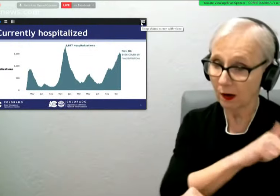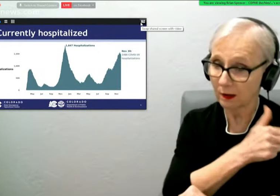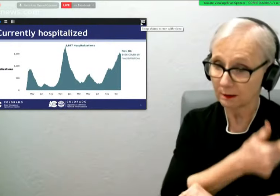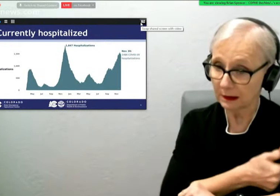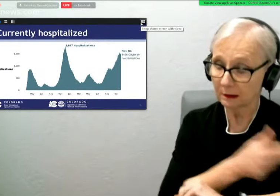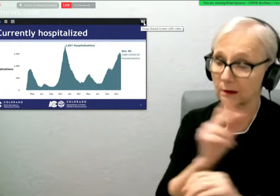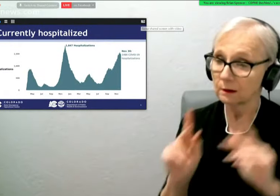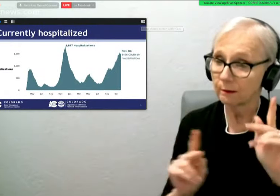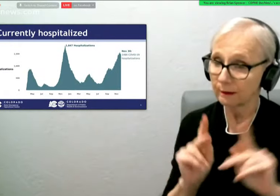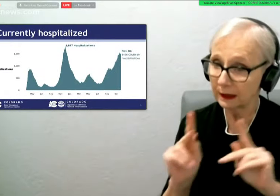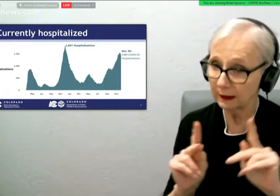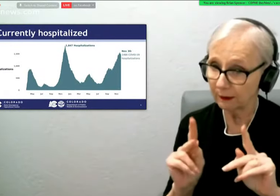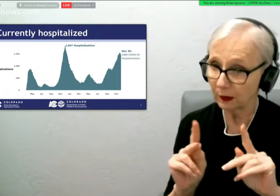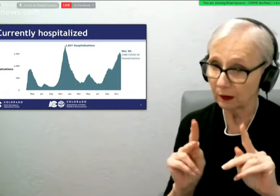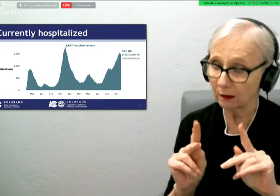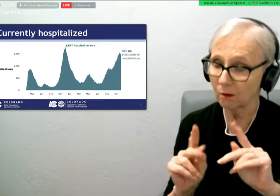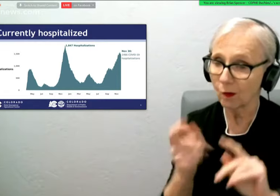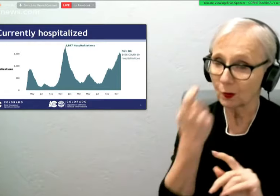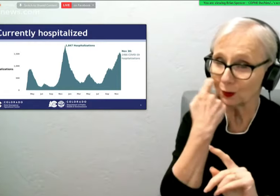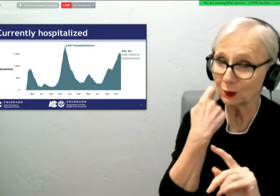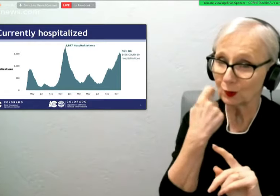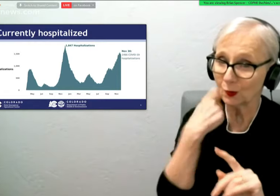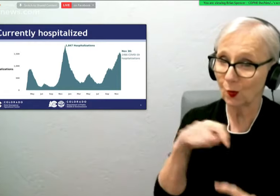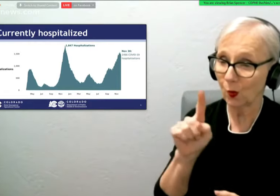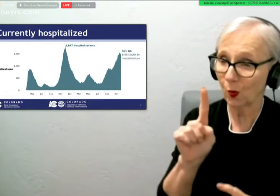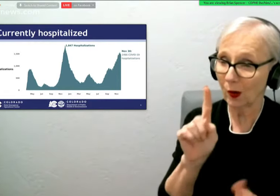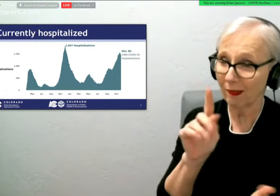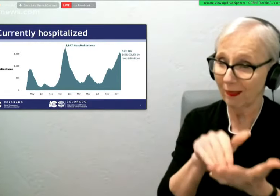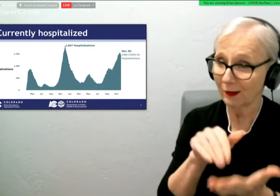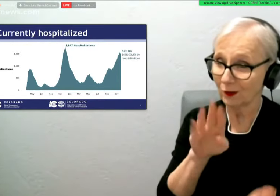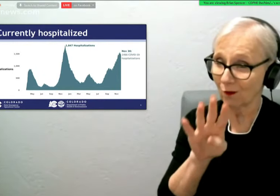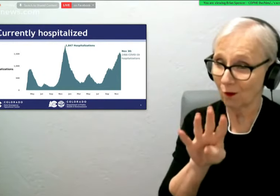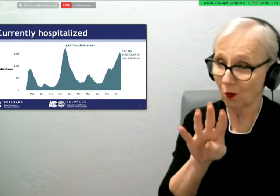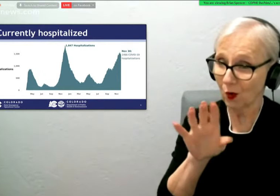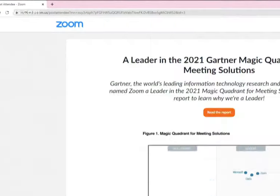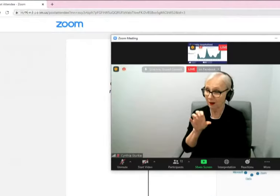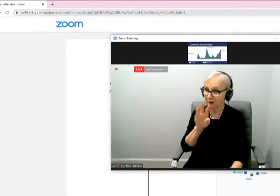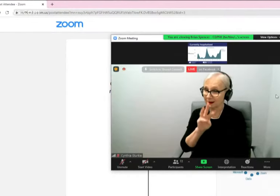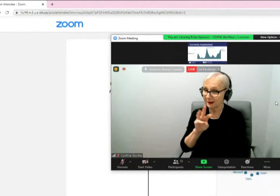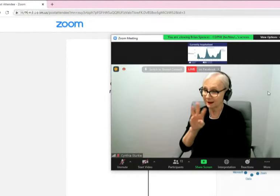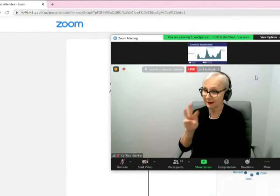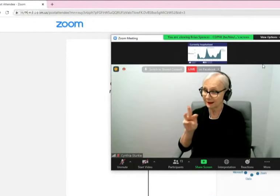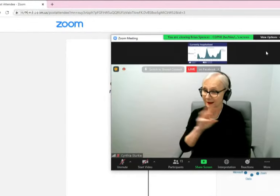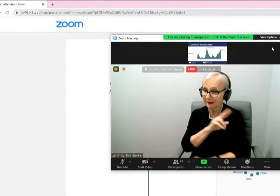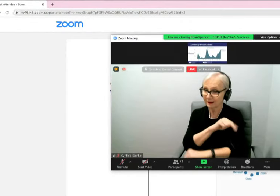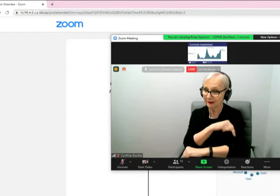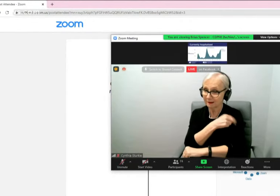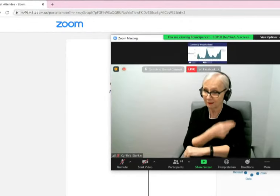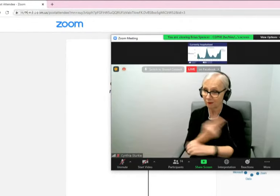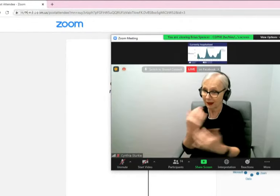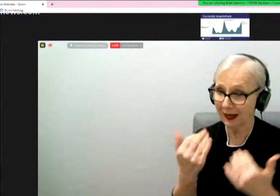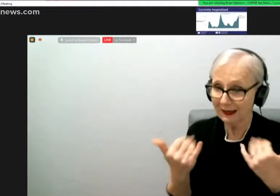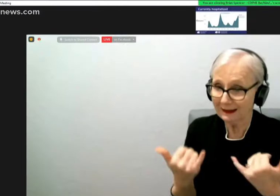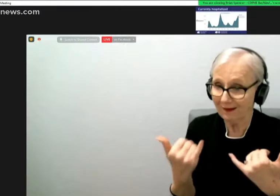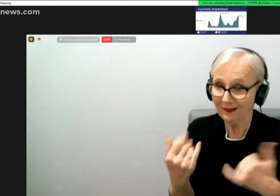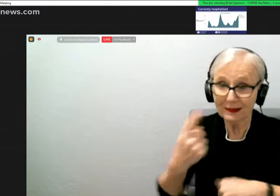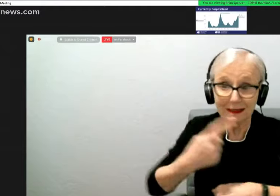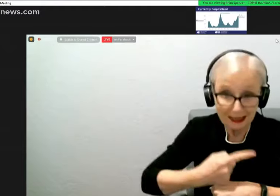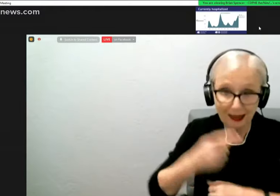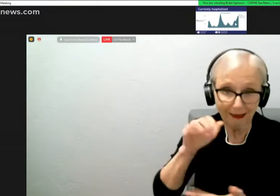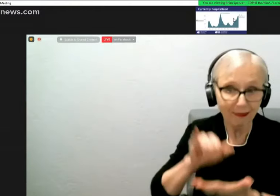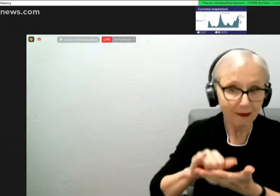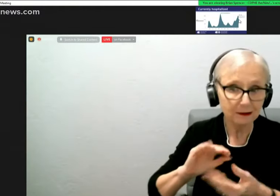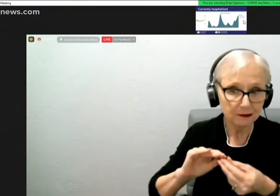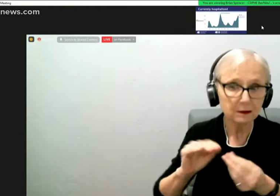over time. You can see that our most recent value is 1,466 hospitalizations, and that is the value for today. You can see that we have